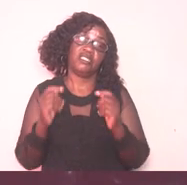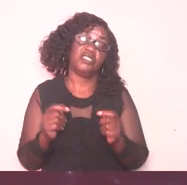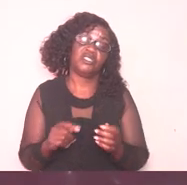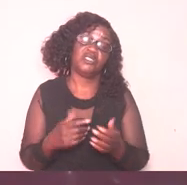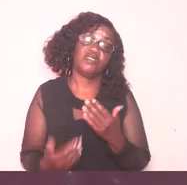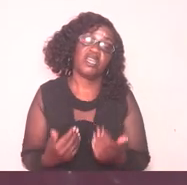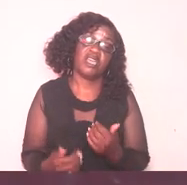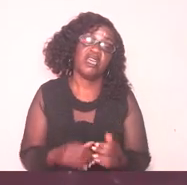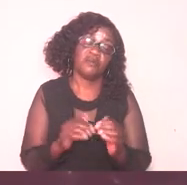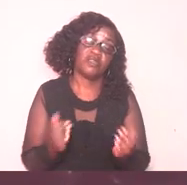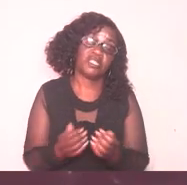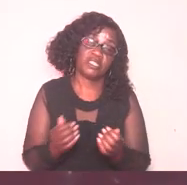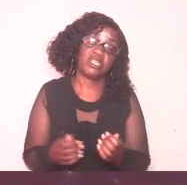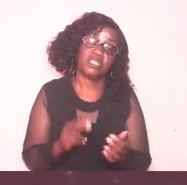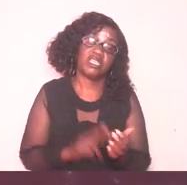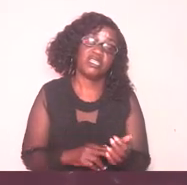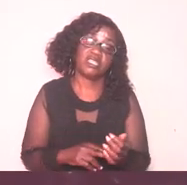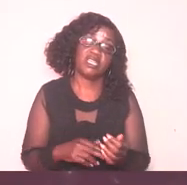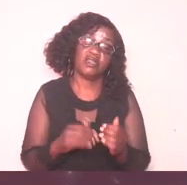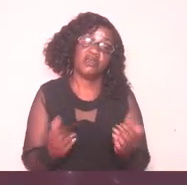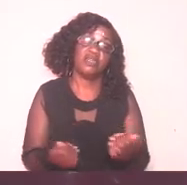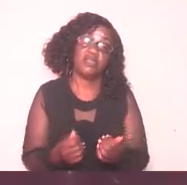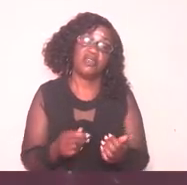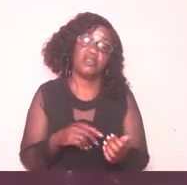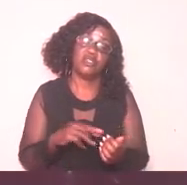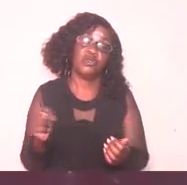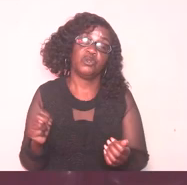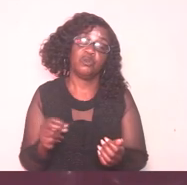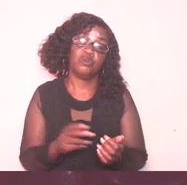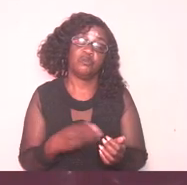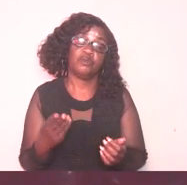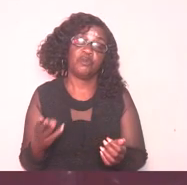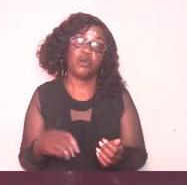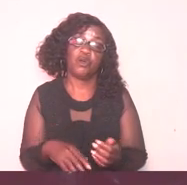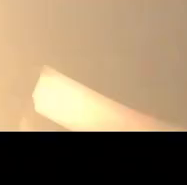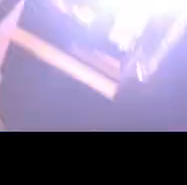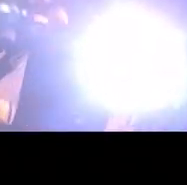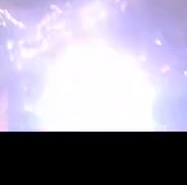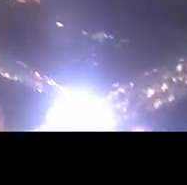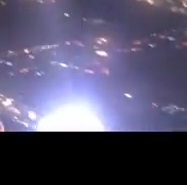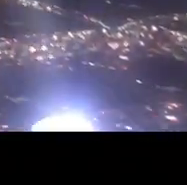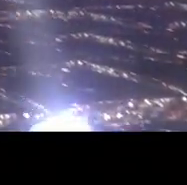with that. We offer protection, we offer discourse, and we offer nuanced progression in societal liberalization. Thank you.